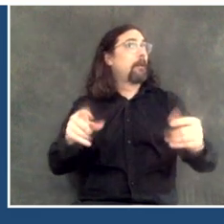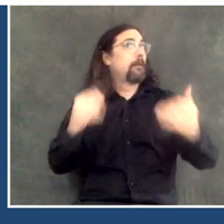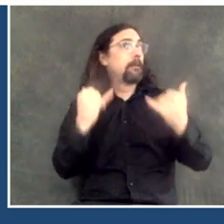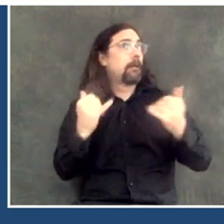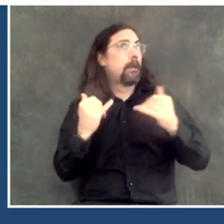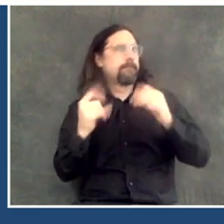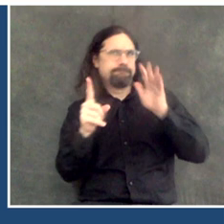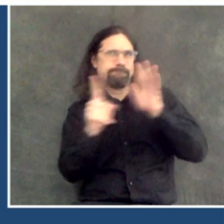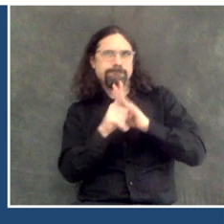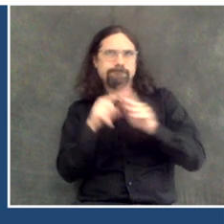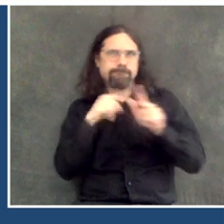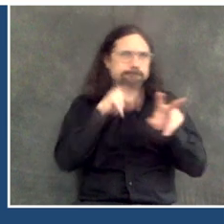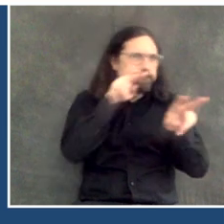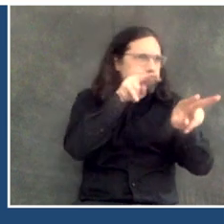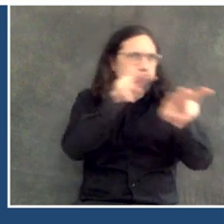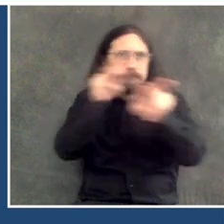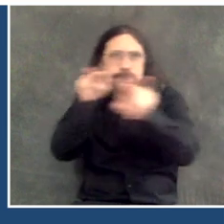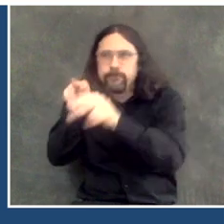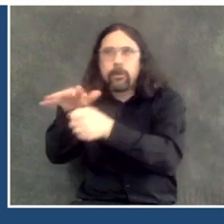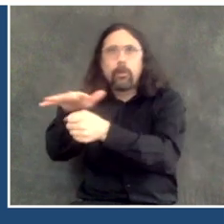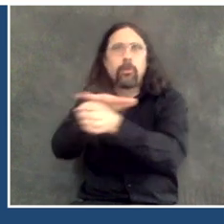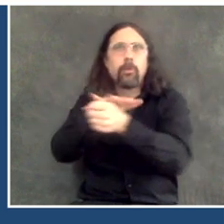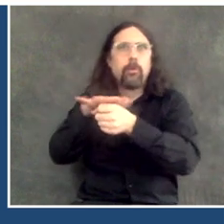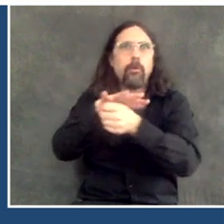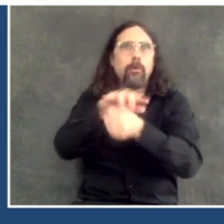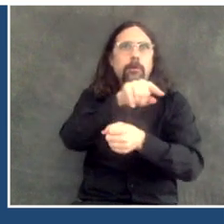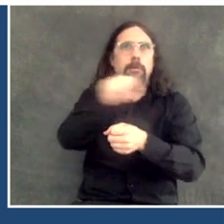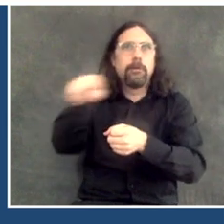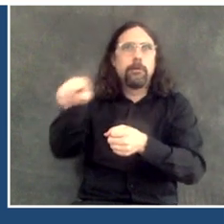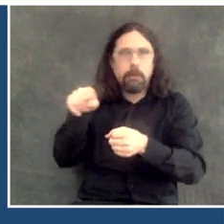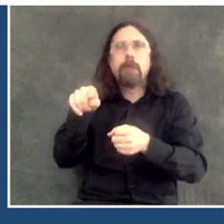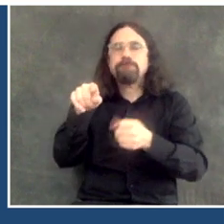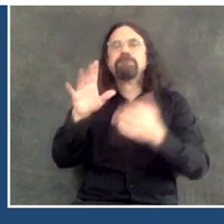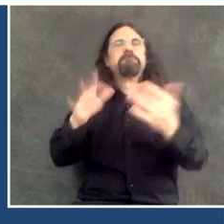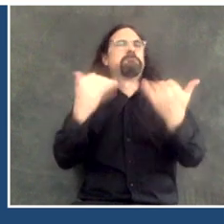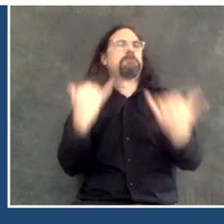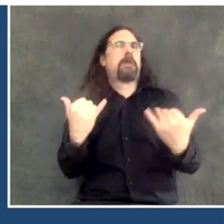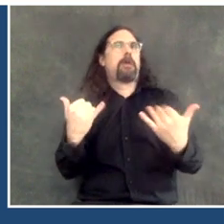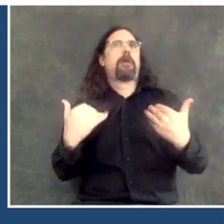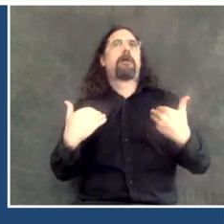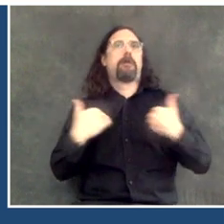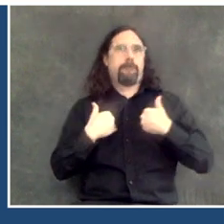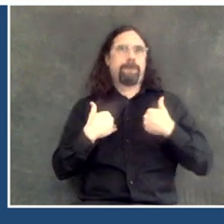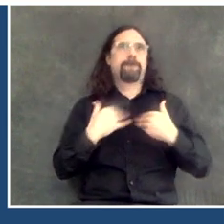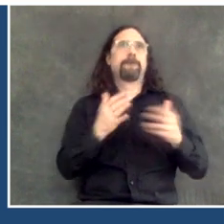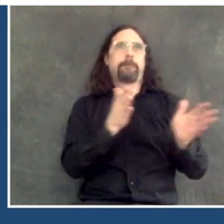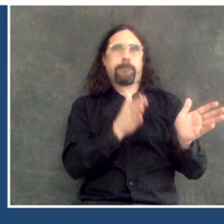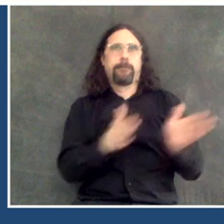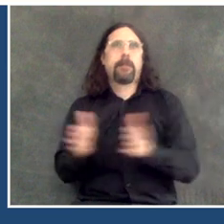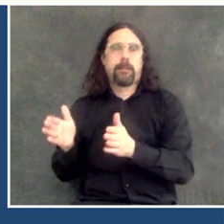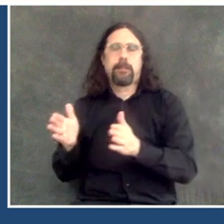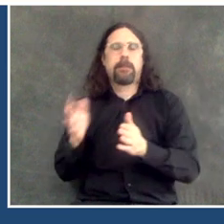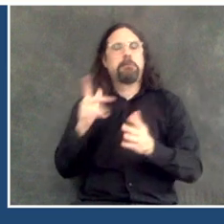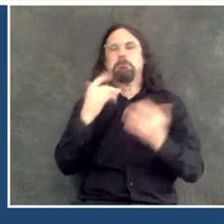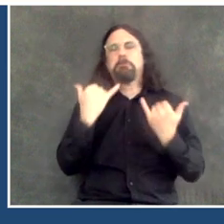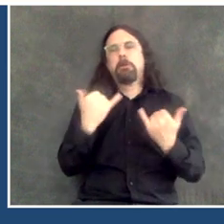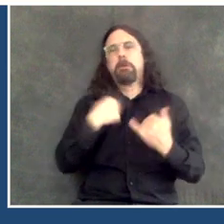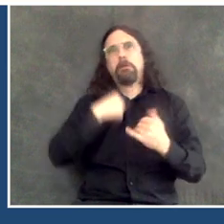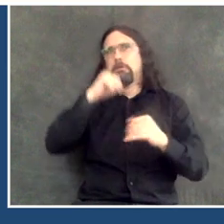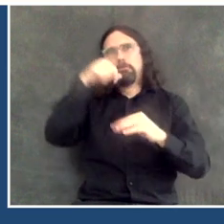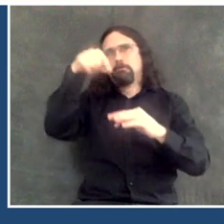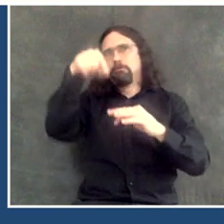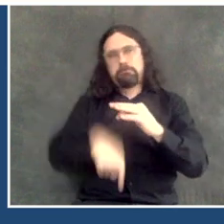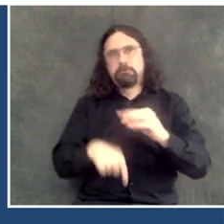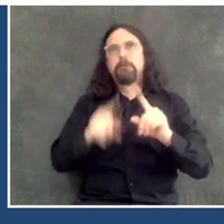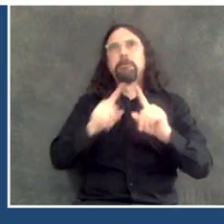plan. We will have more to say on that in the next few days as soon as the details are perfected. But this